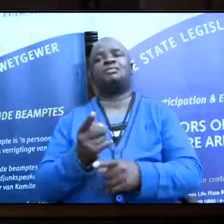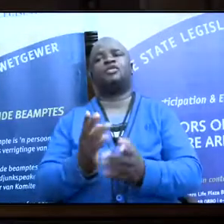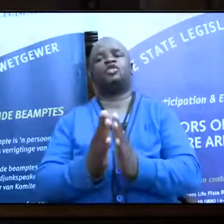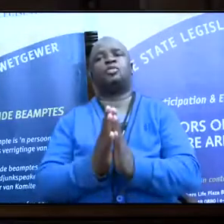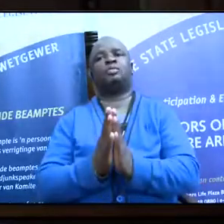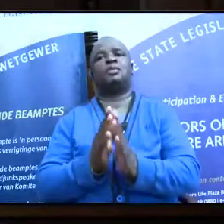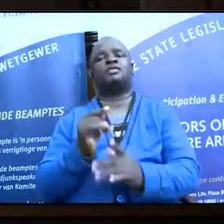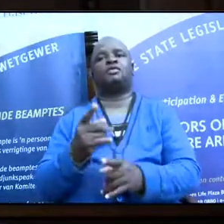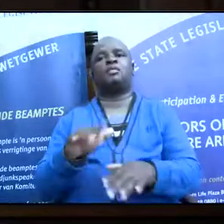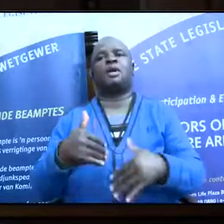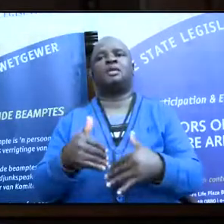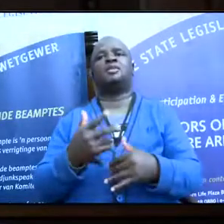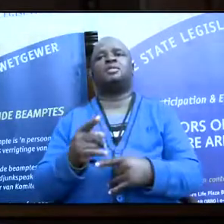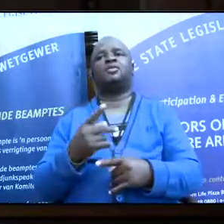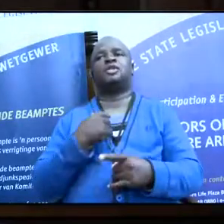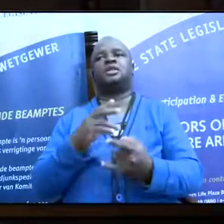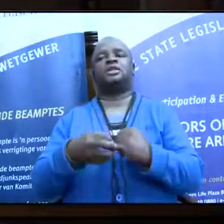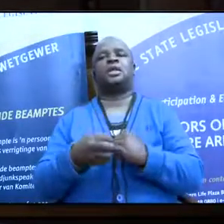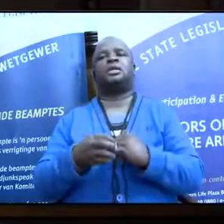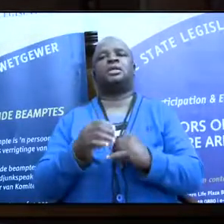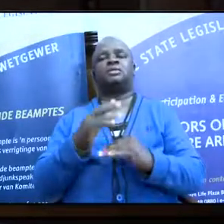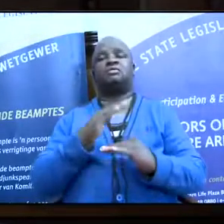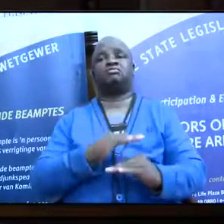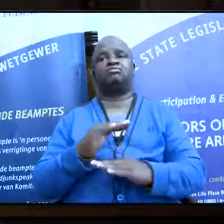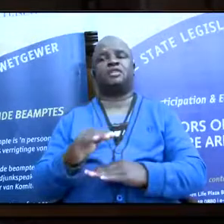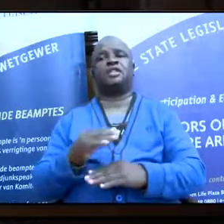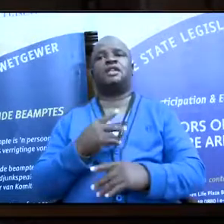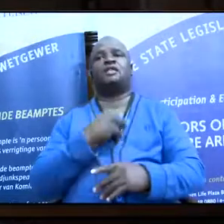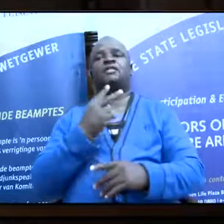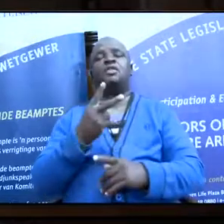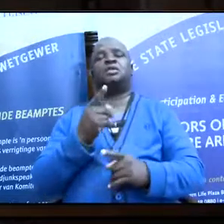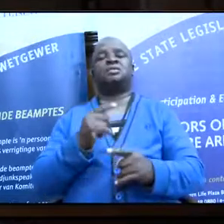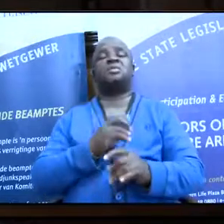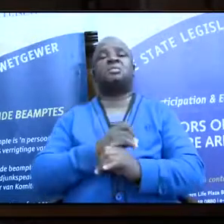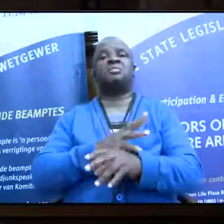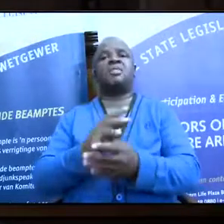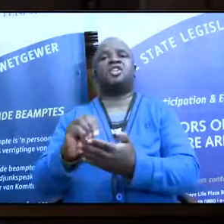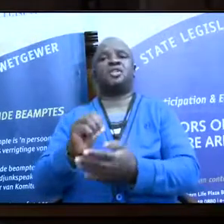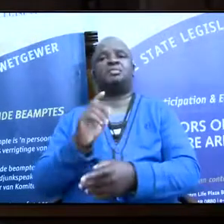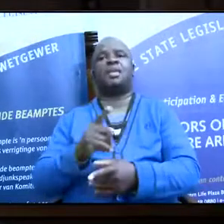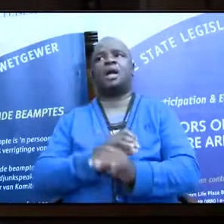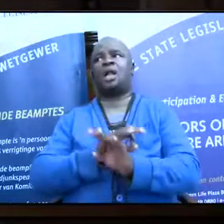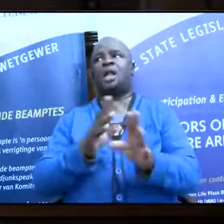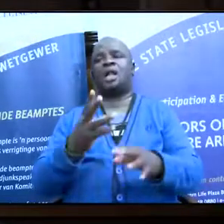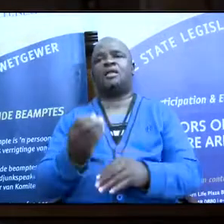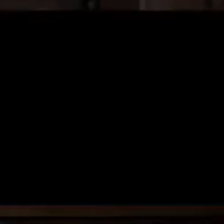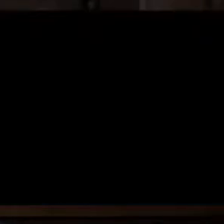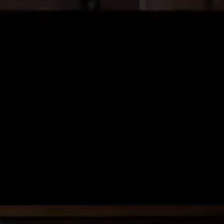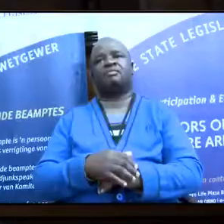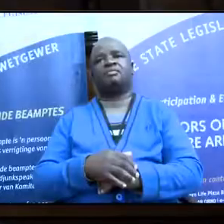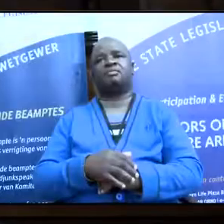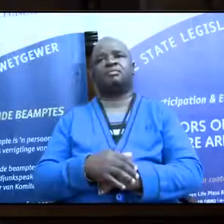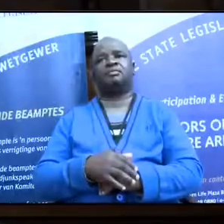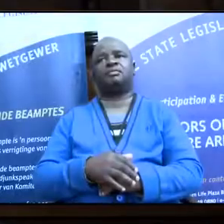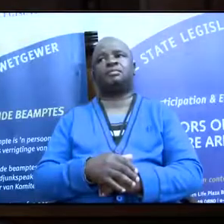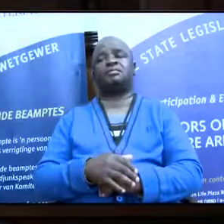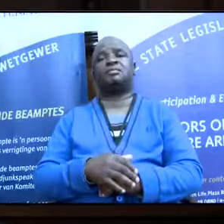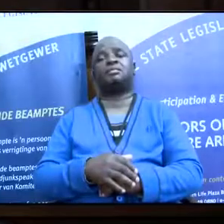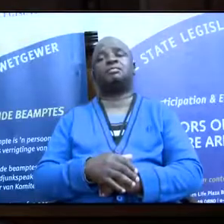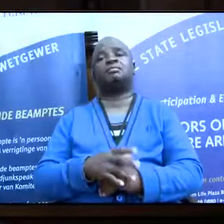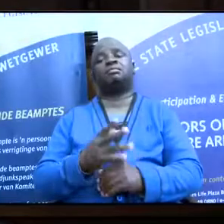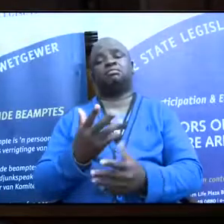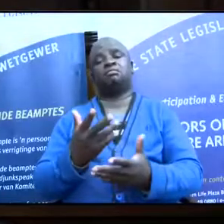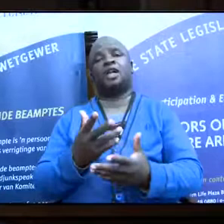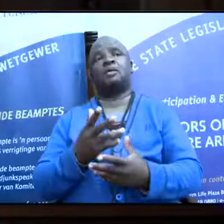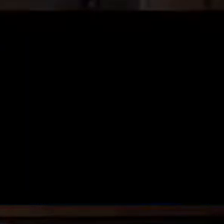the the voice and the message must be clear and then i'm sure i will allow